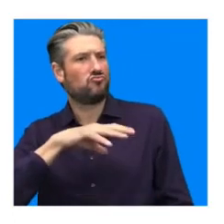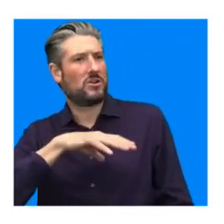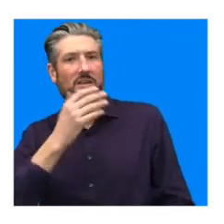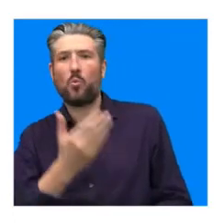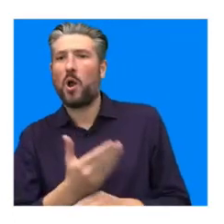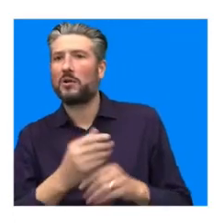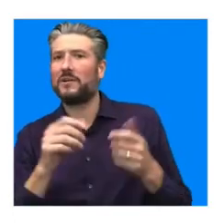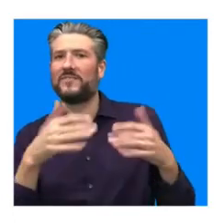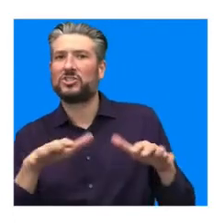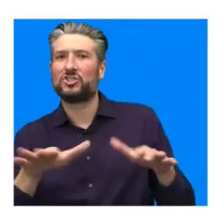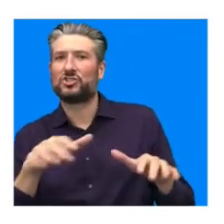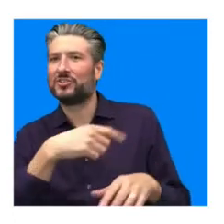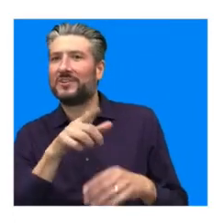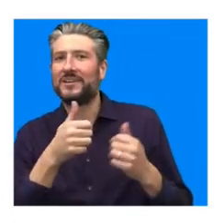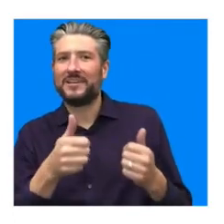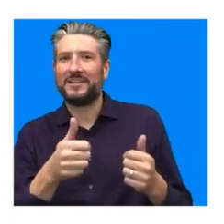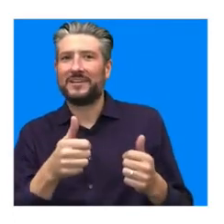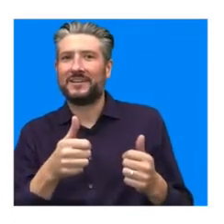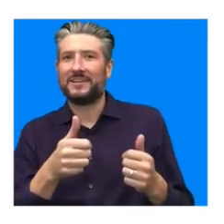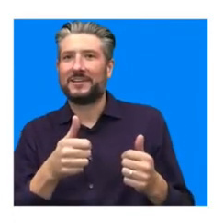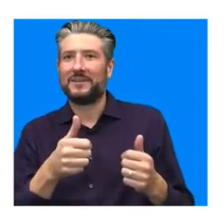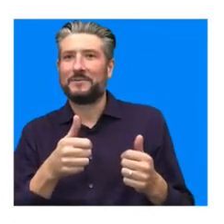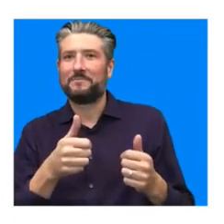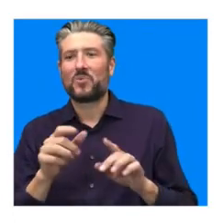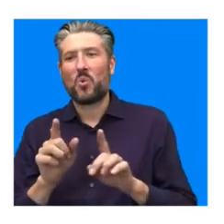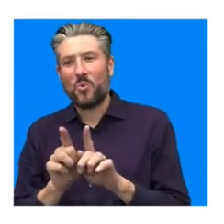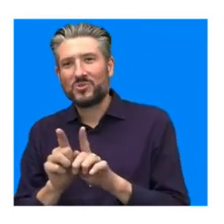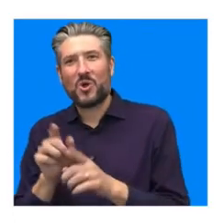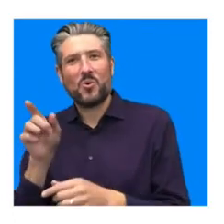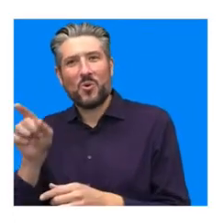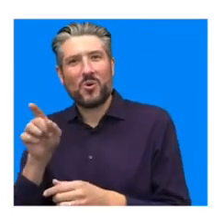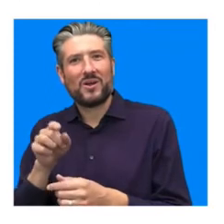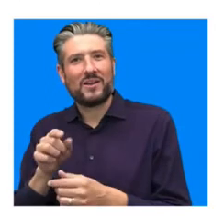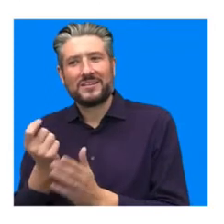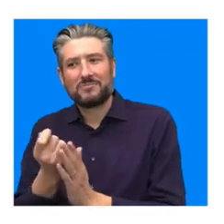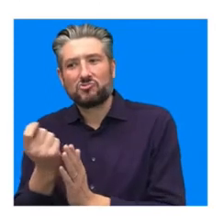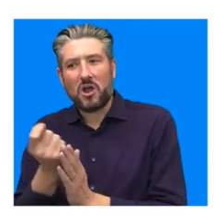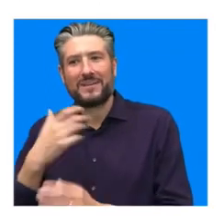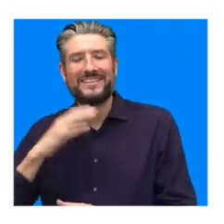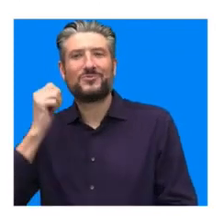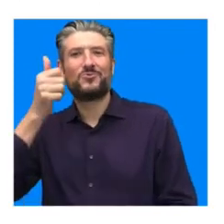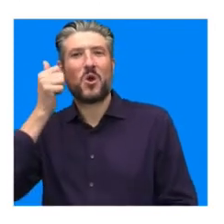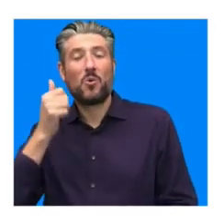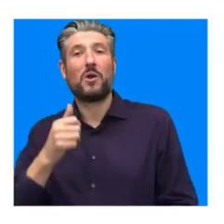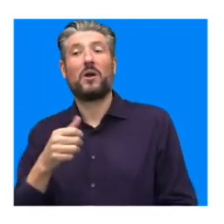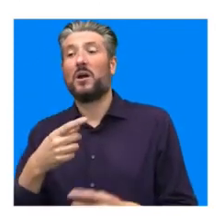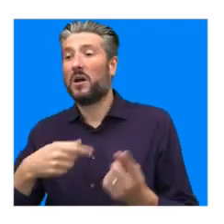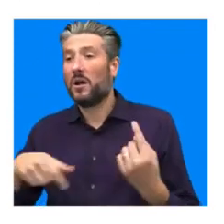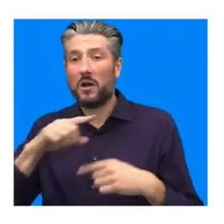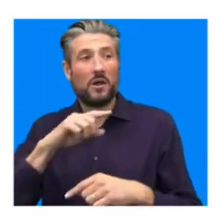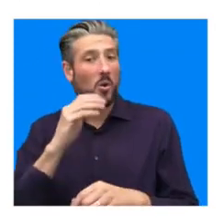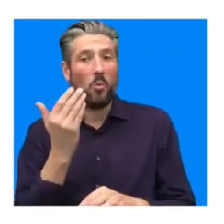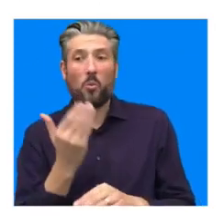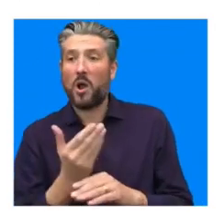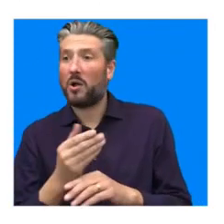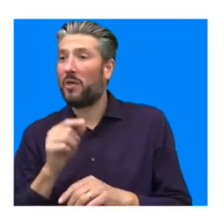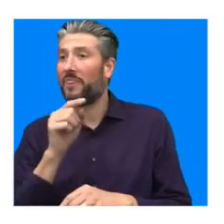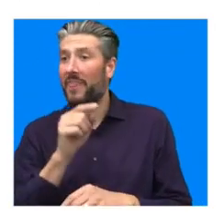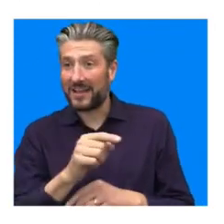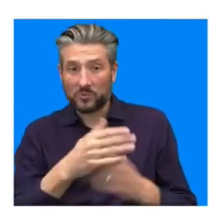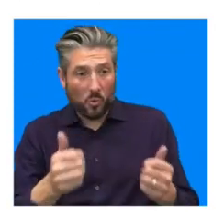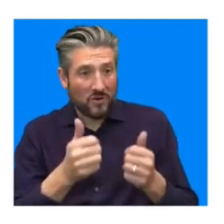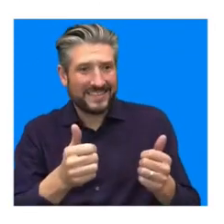for the describers themselves to learn that the program they've worked on isn't available on those other platforms and available. And you hear all these blind